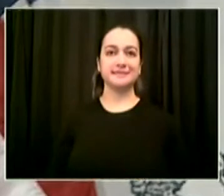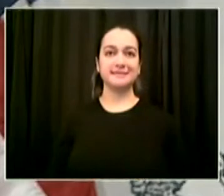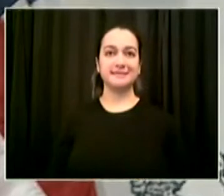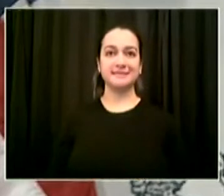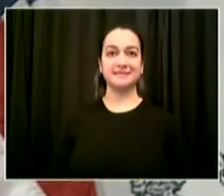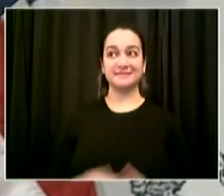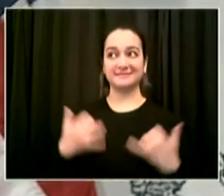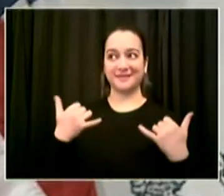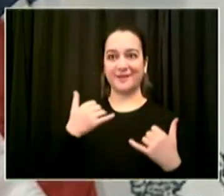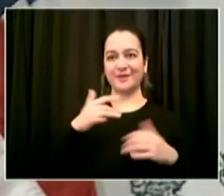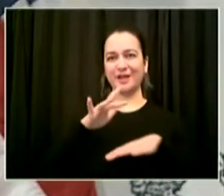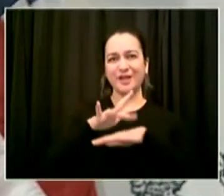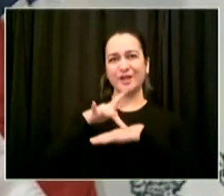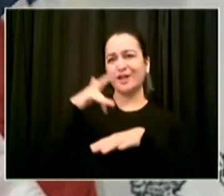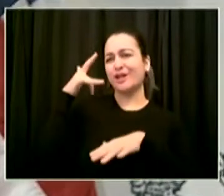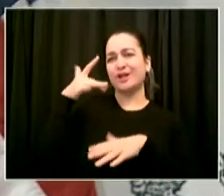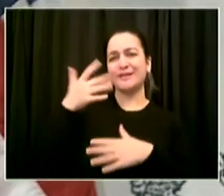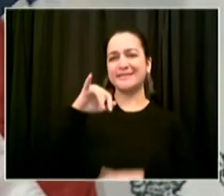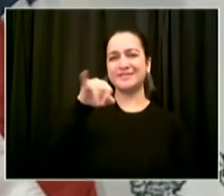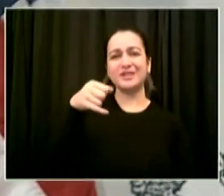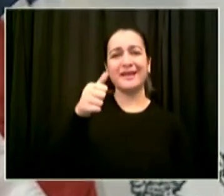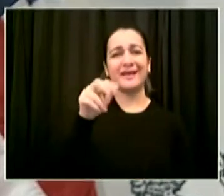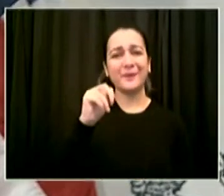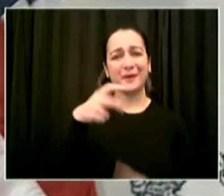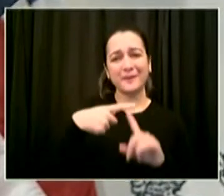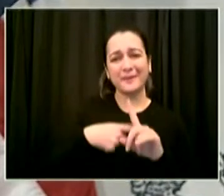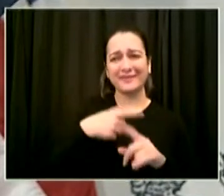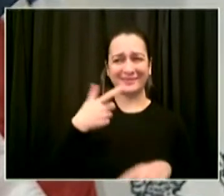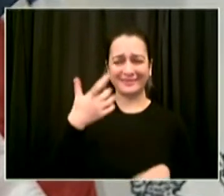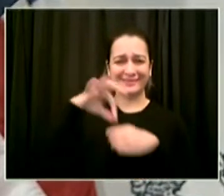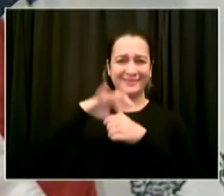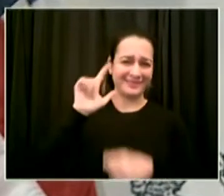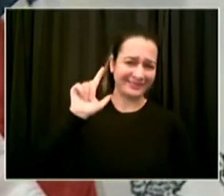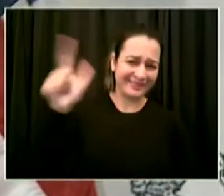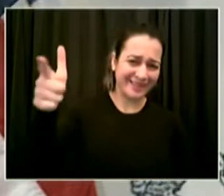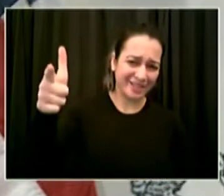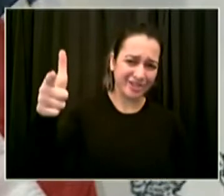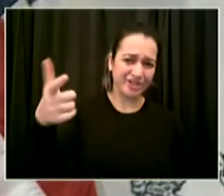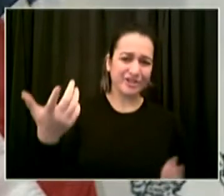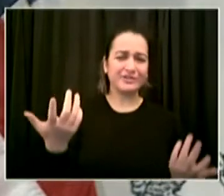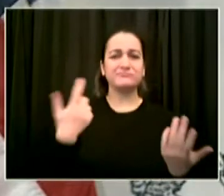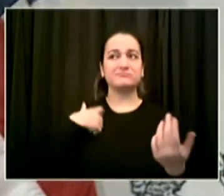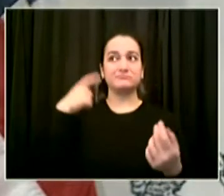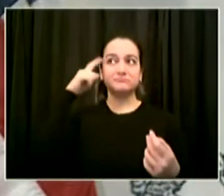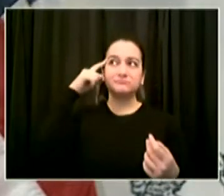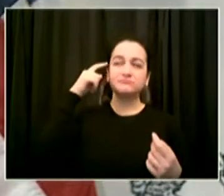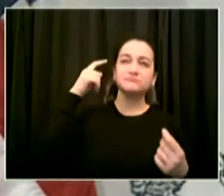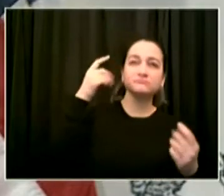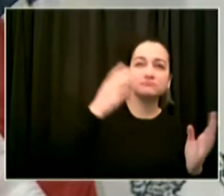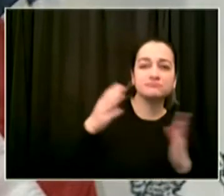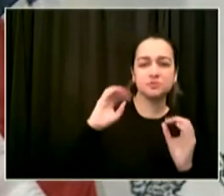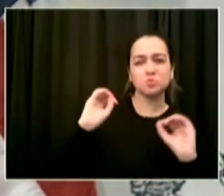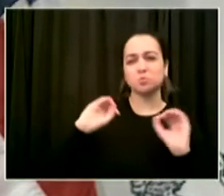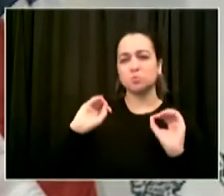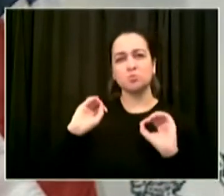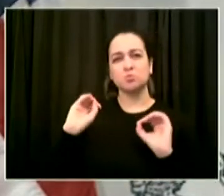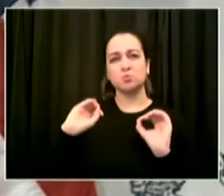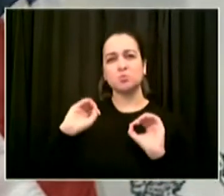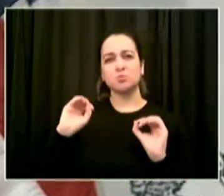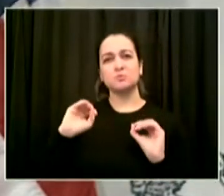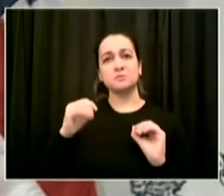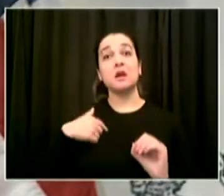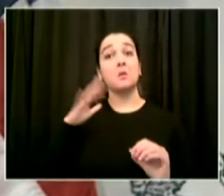yet. So no plan at this moment to get involved, but I'm going to watch carefully and reserve my right to decide what I want